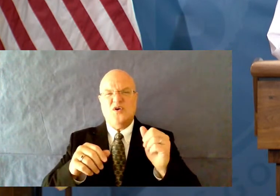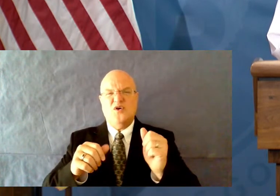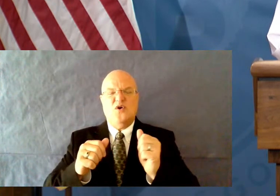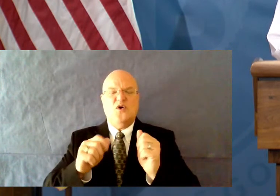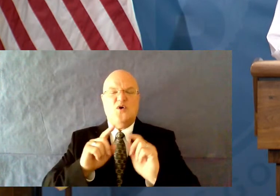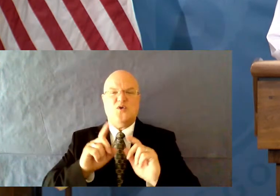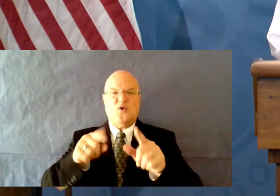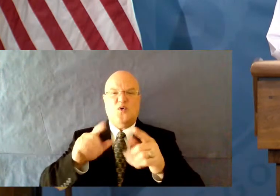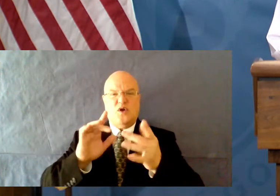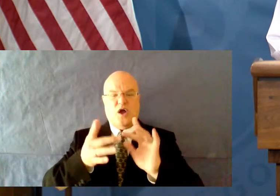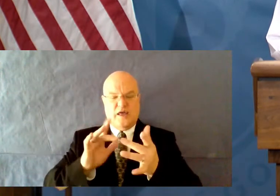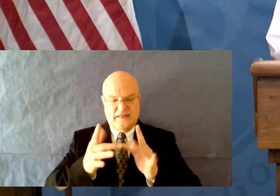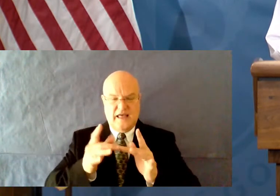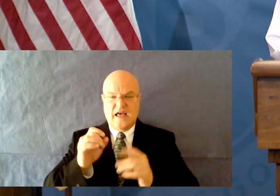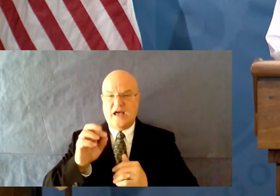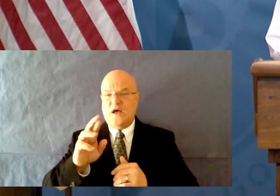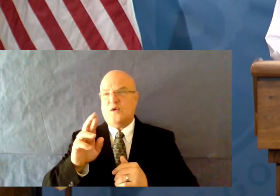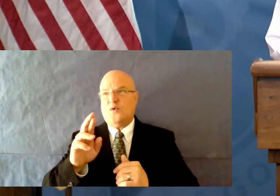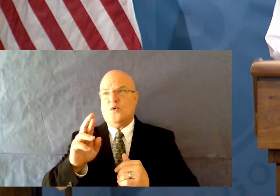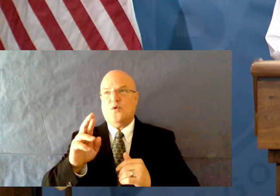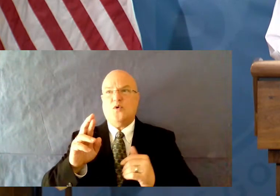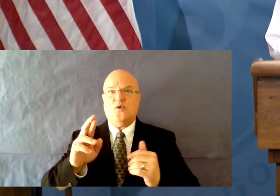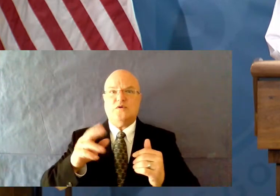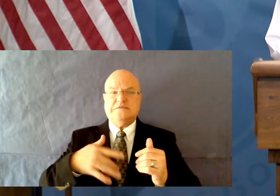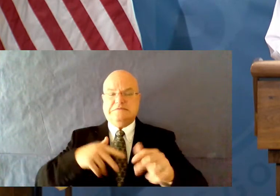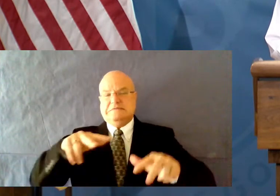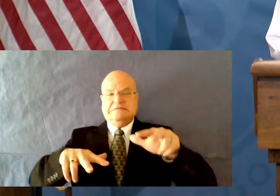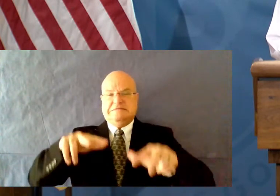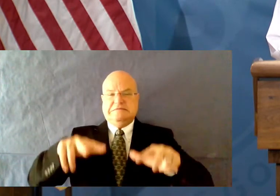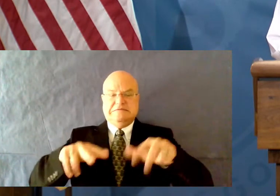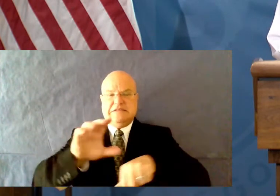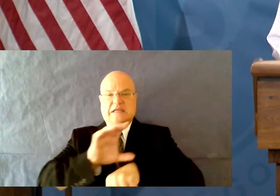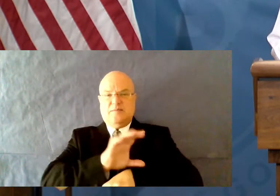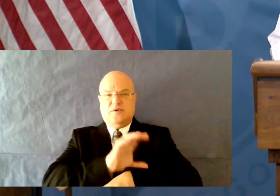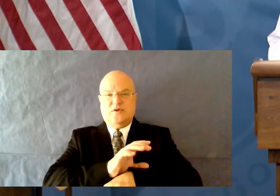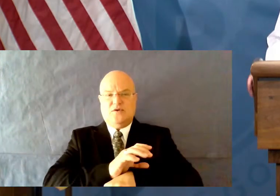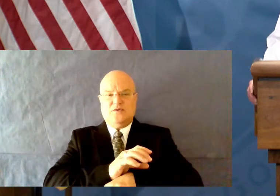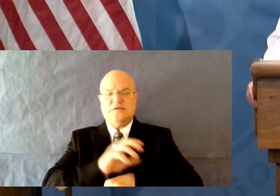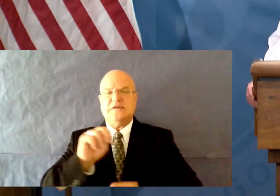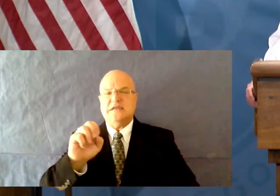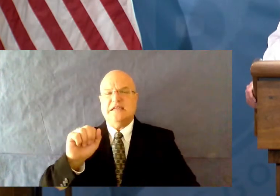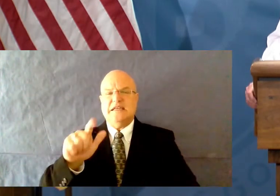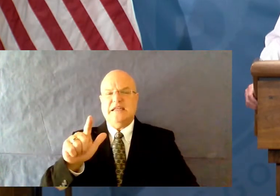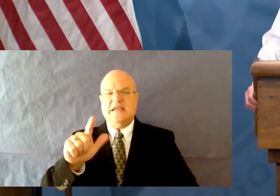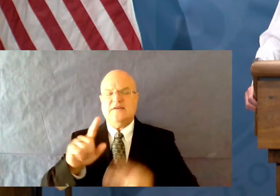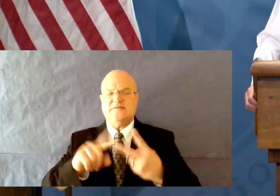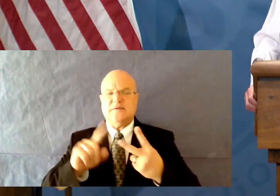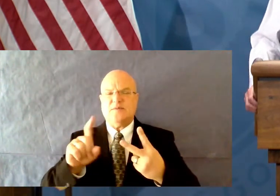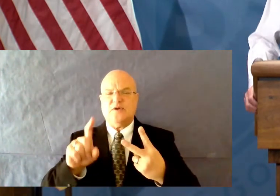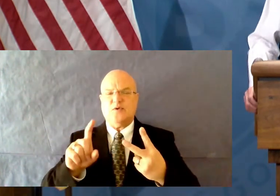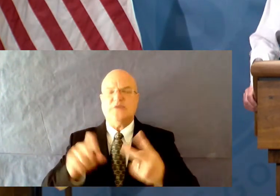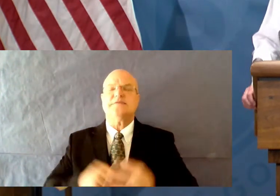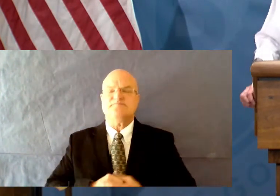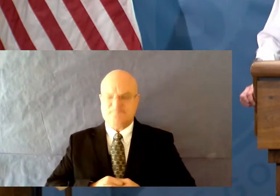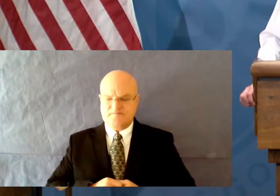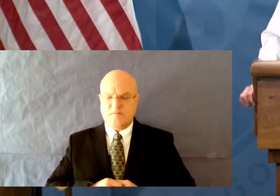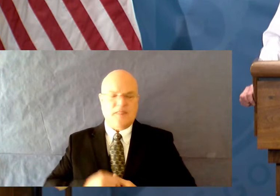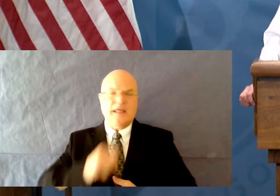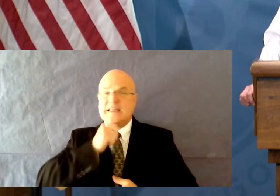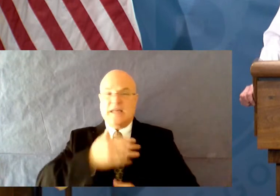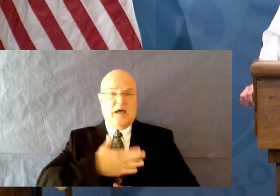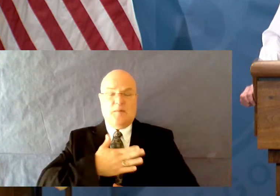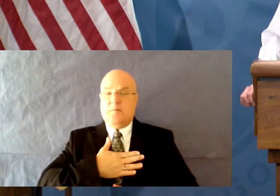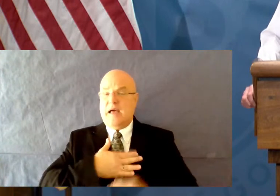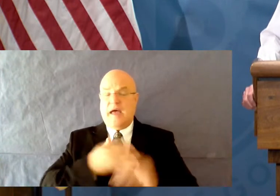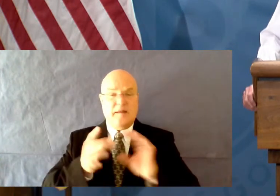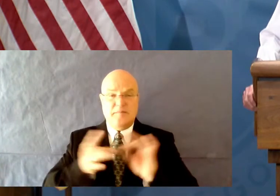going online or feel very familiar with it. Neil, on the second part of your question, it's not just my message,